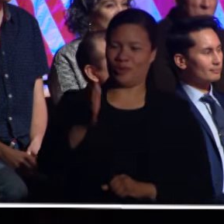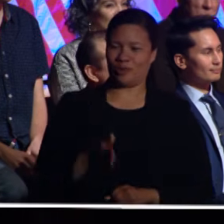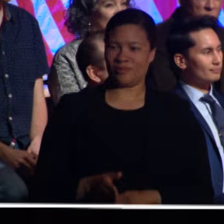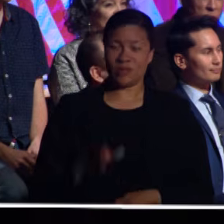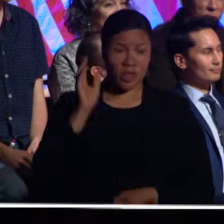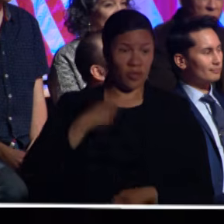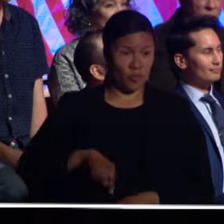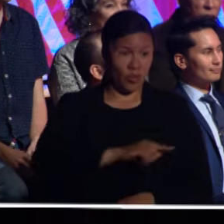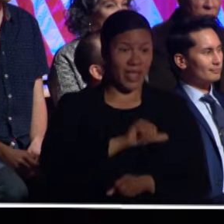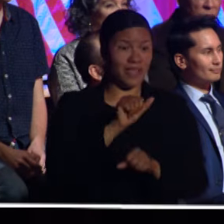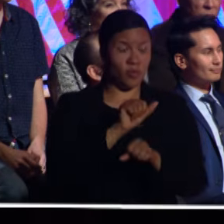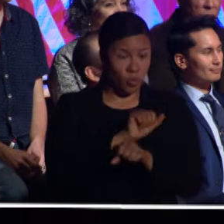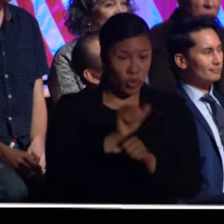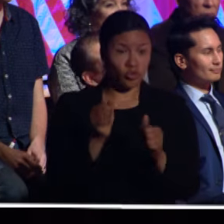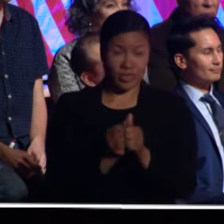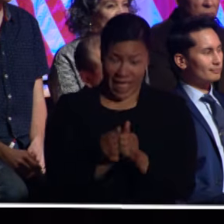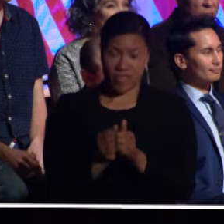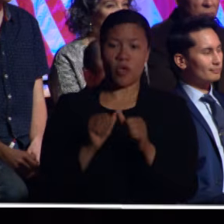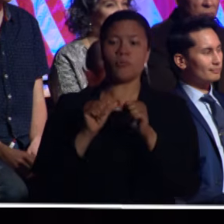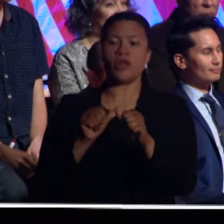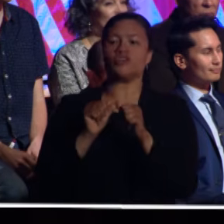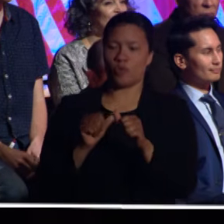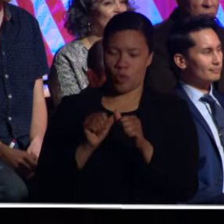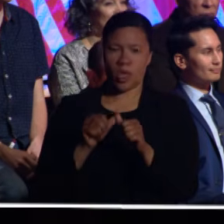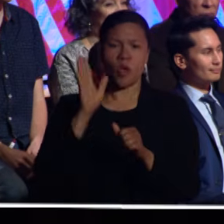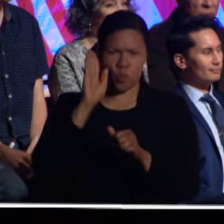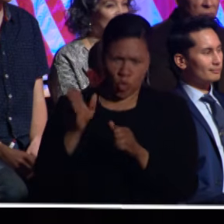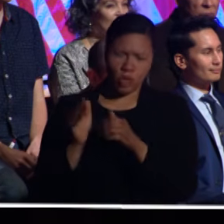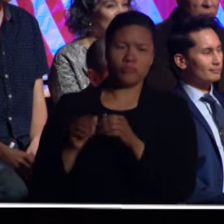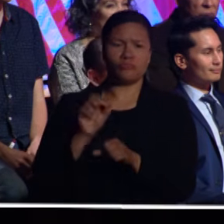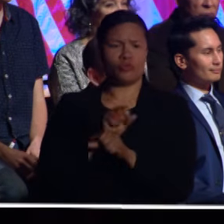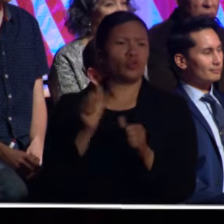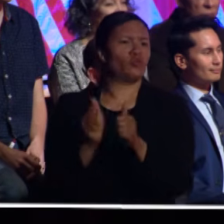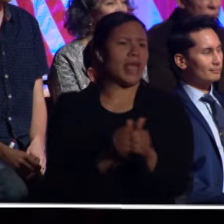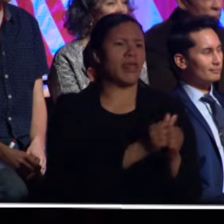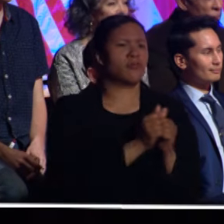on, and because we will stick together, the state of